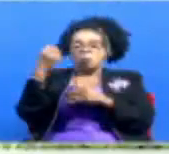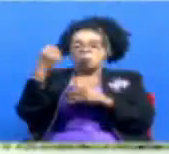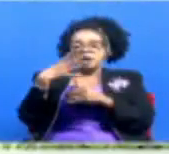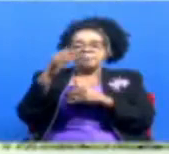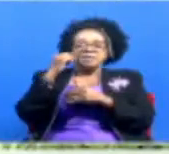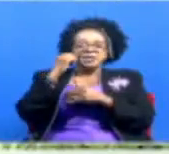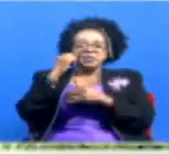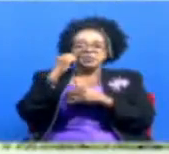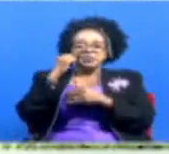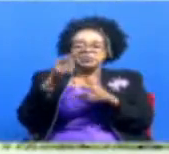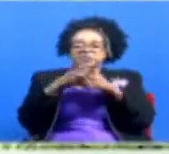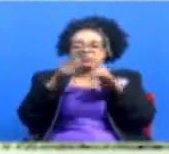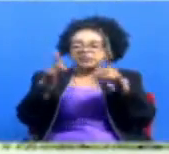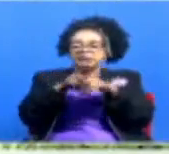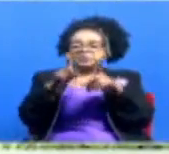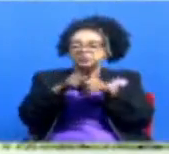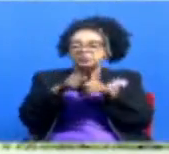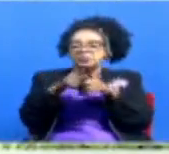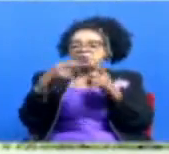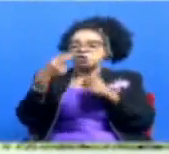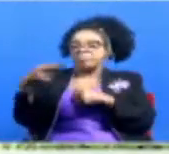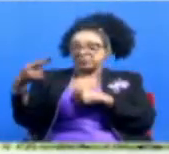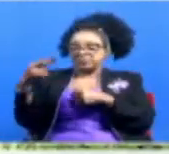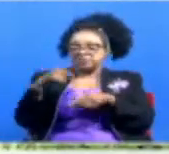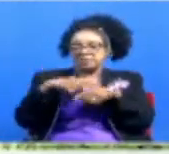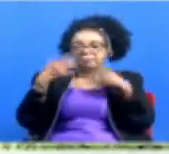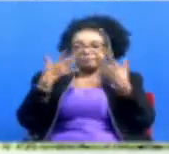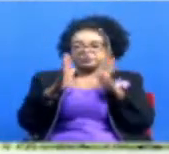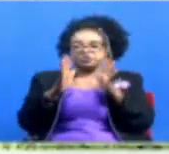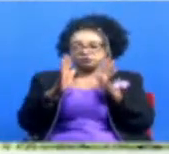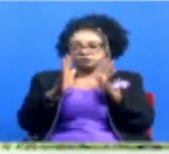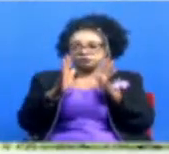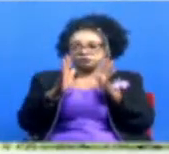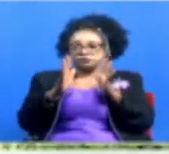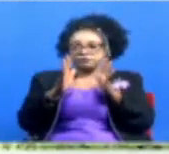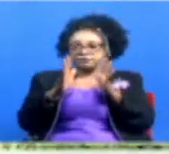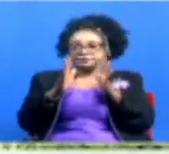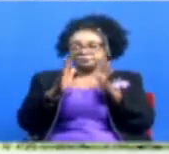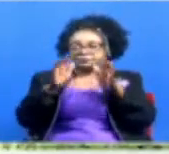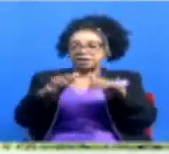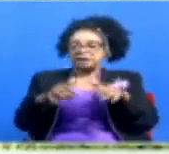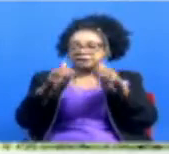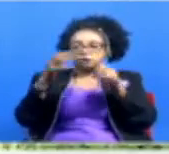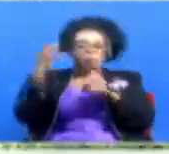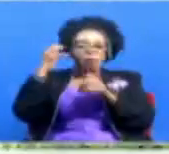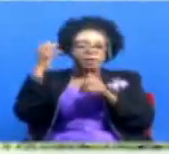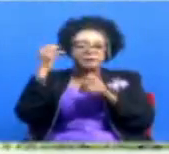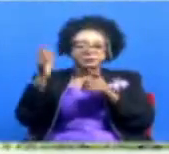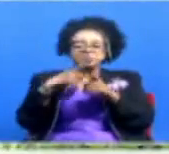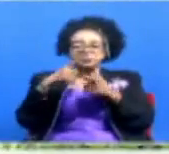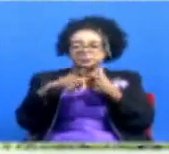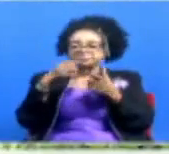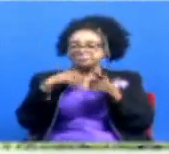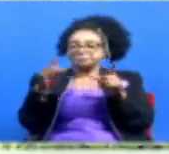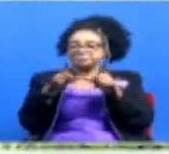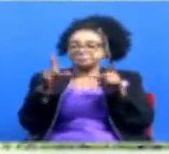hobby after I finished Baraka Agricultural College, where I pursued a certificate in